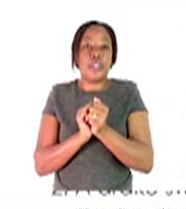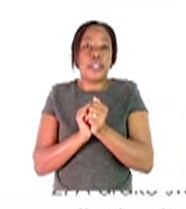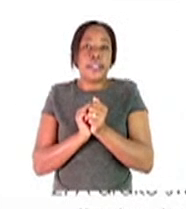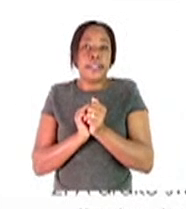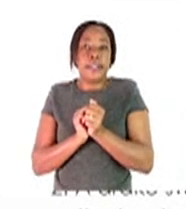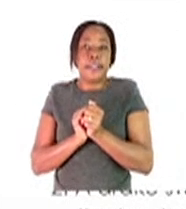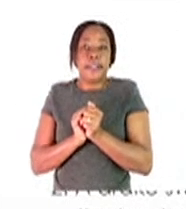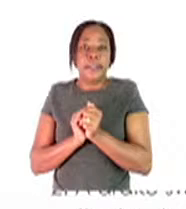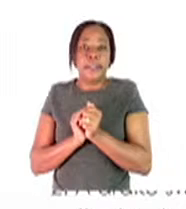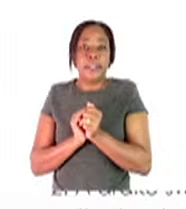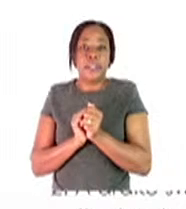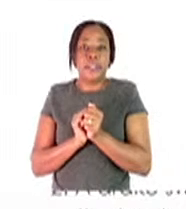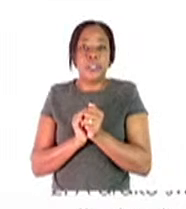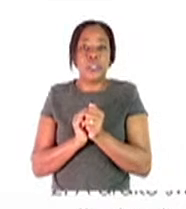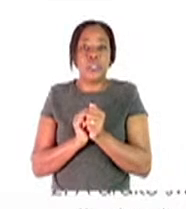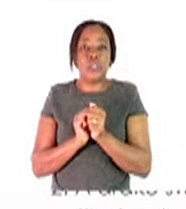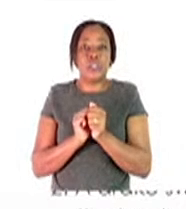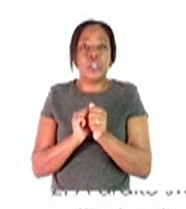8.